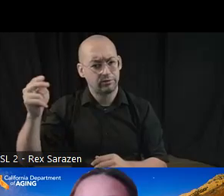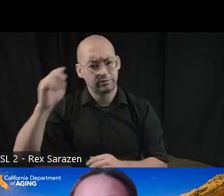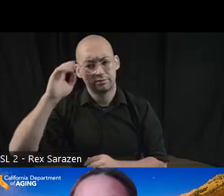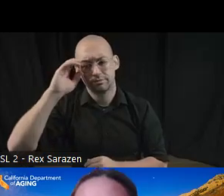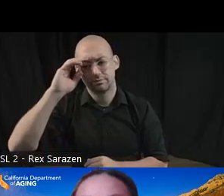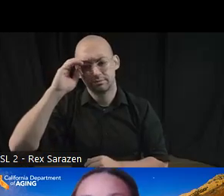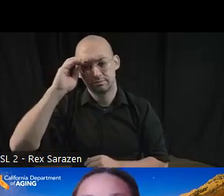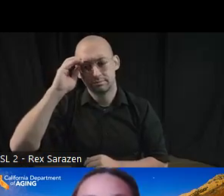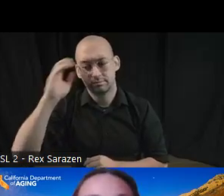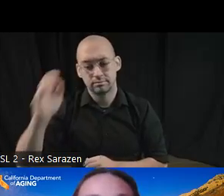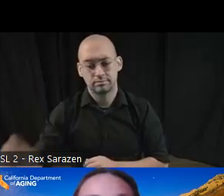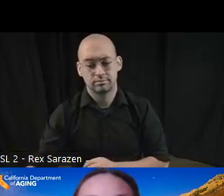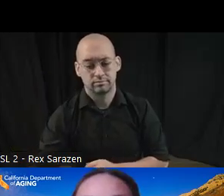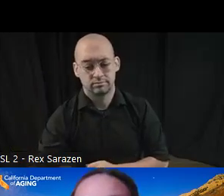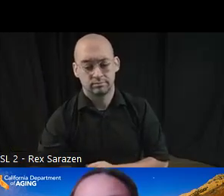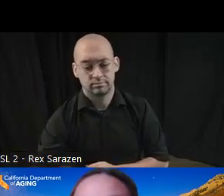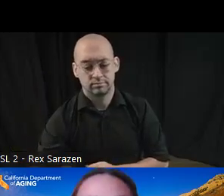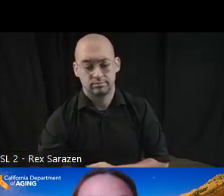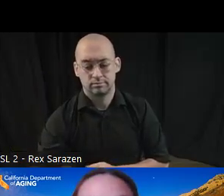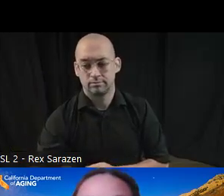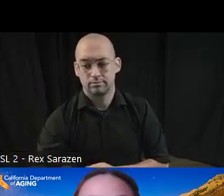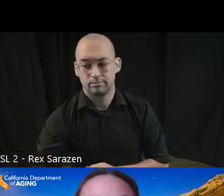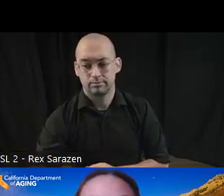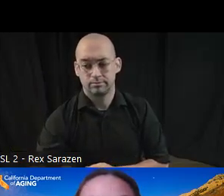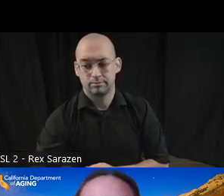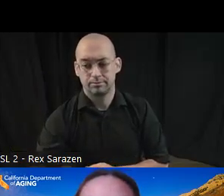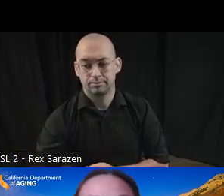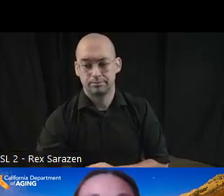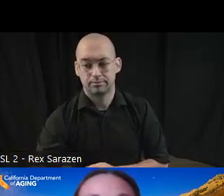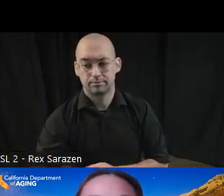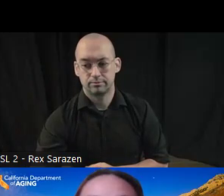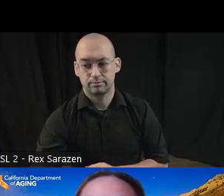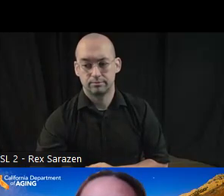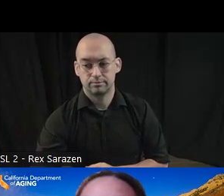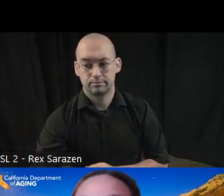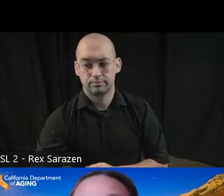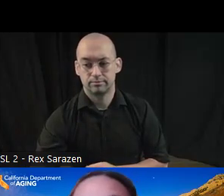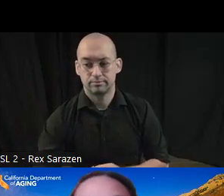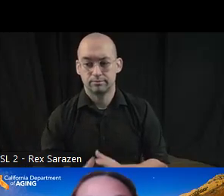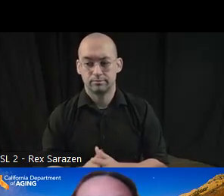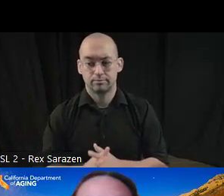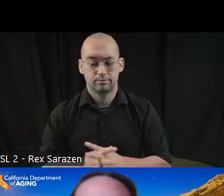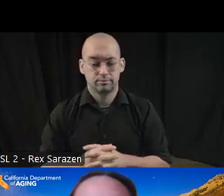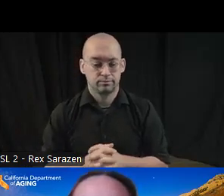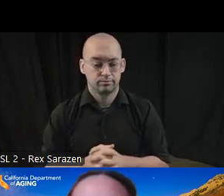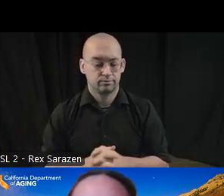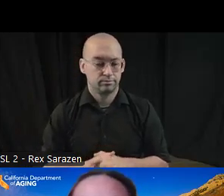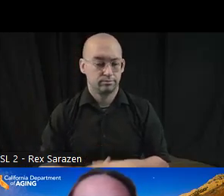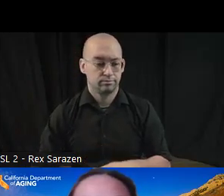Okay, that sounds good. I'm seeing that we're hearing okay. Vince, if you do